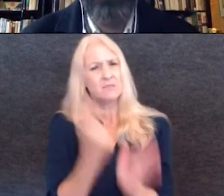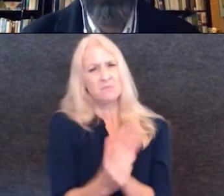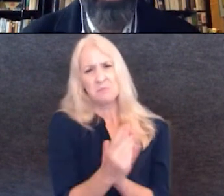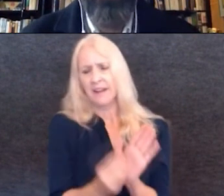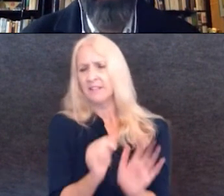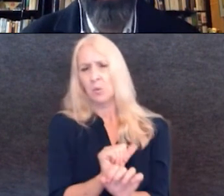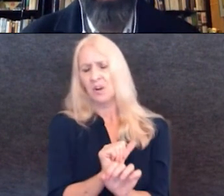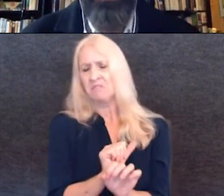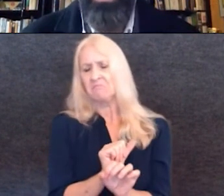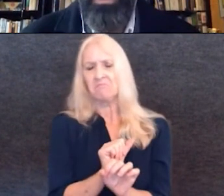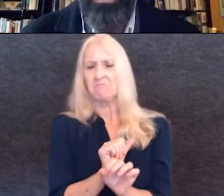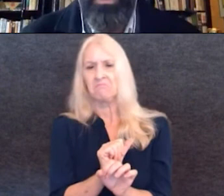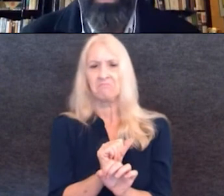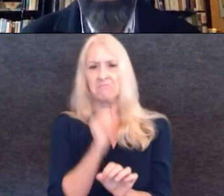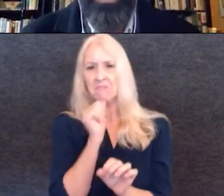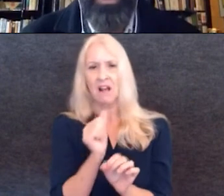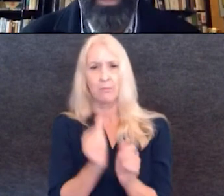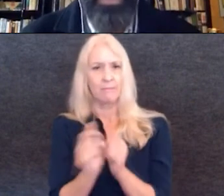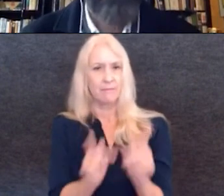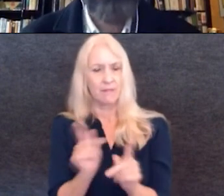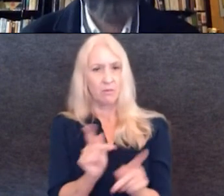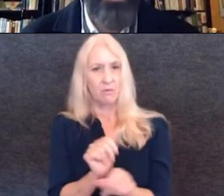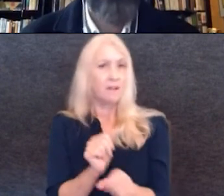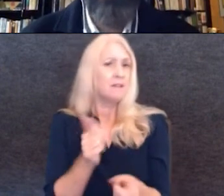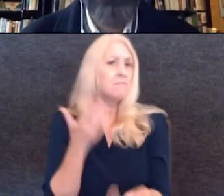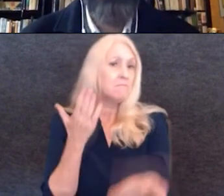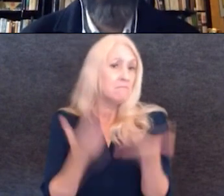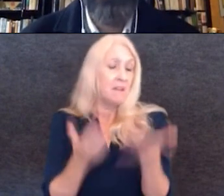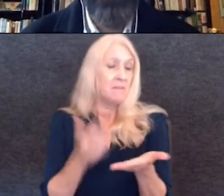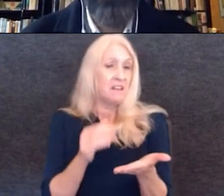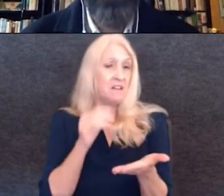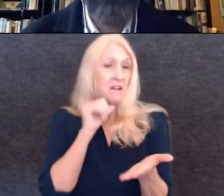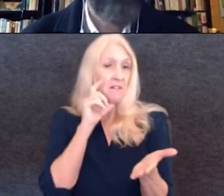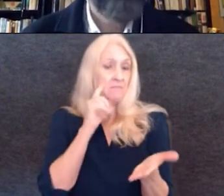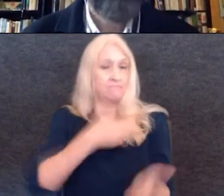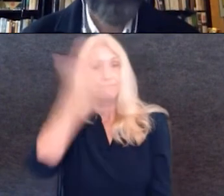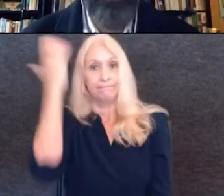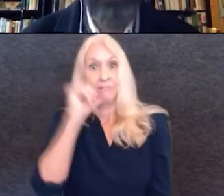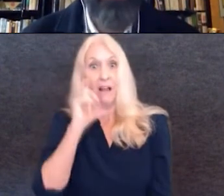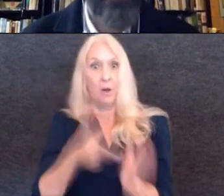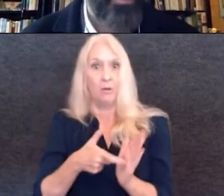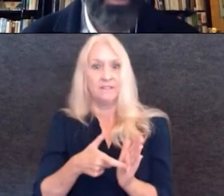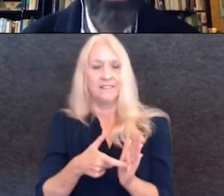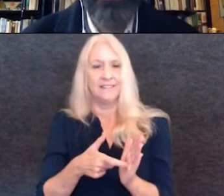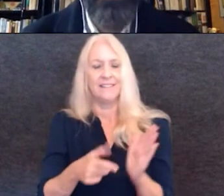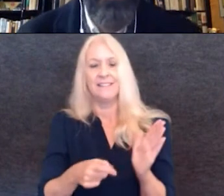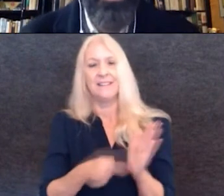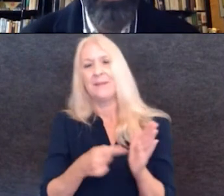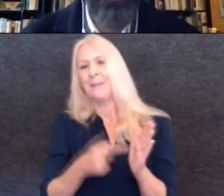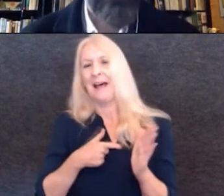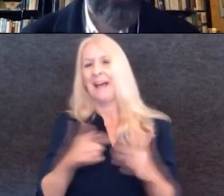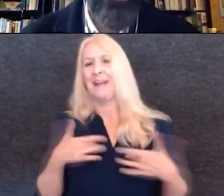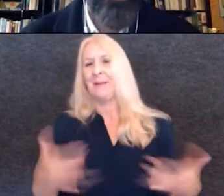or the people that I work around. I might have been blind to some of that stuff. I tend to be terribly optimistic.